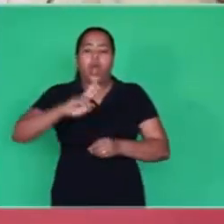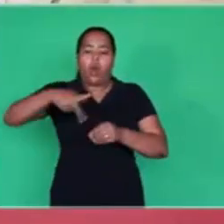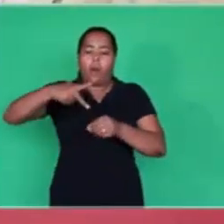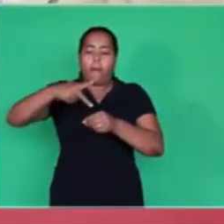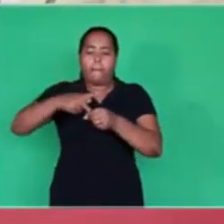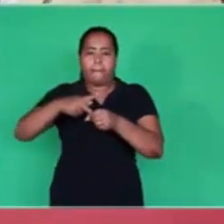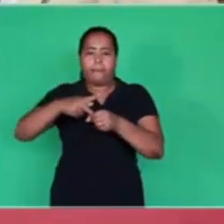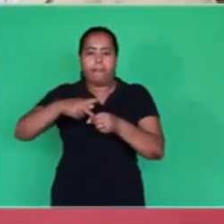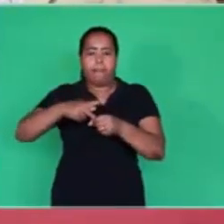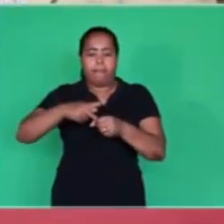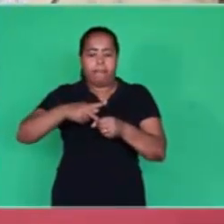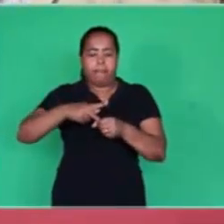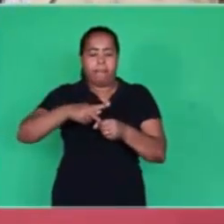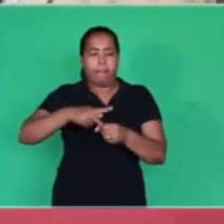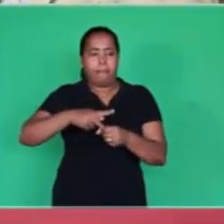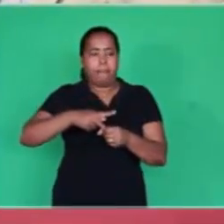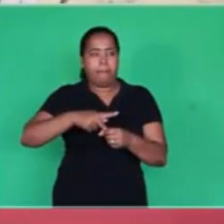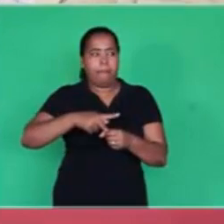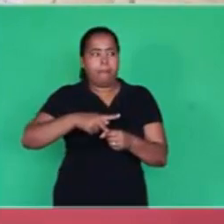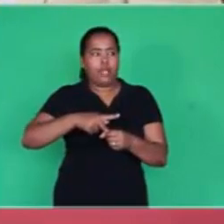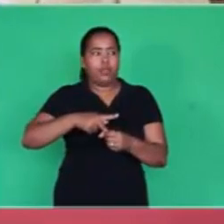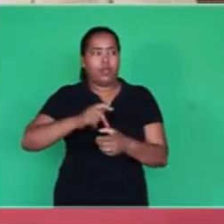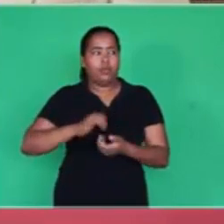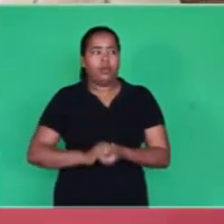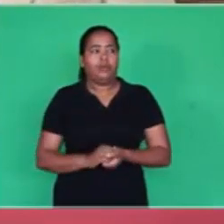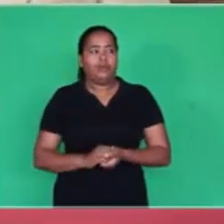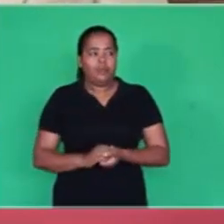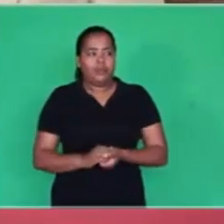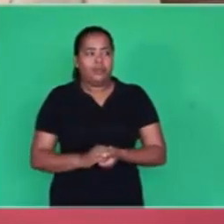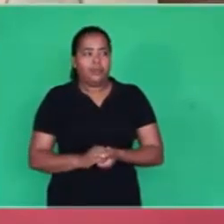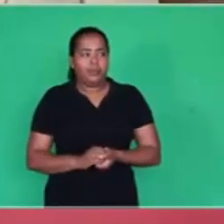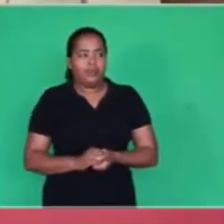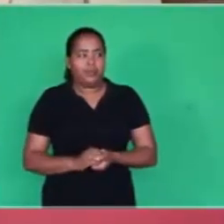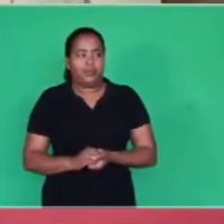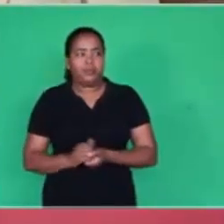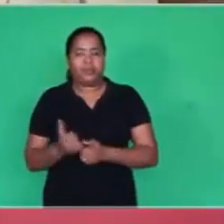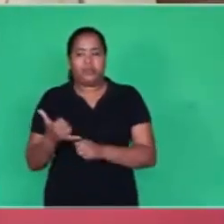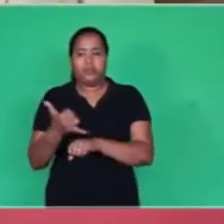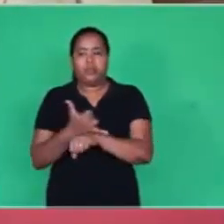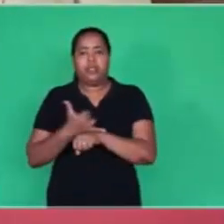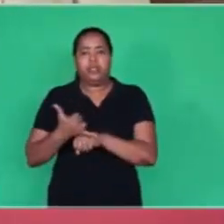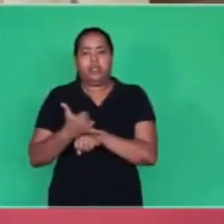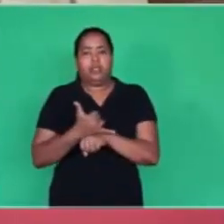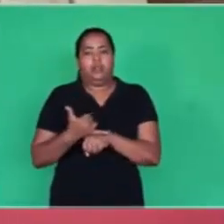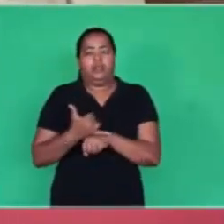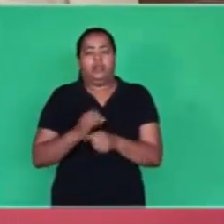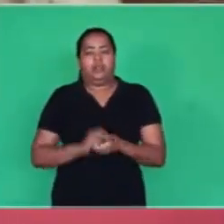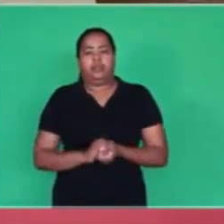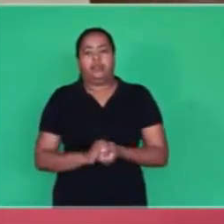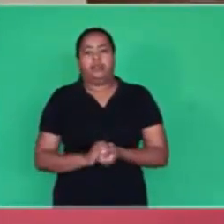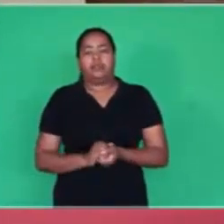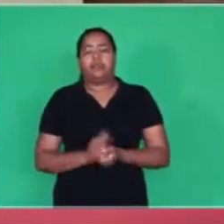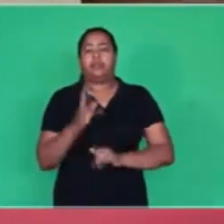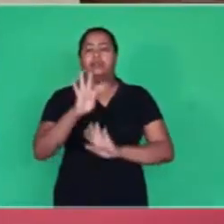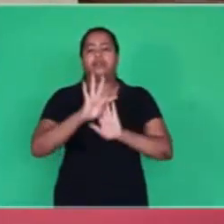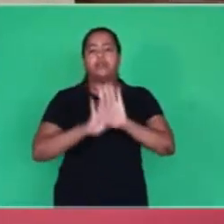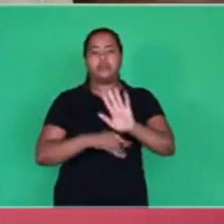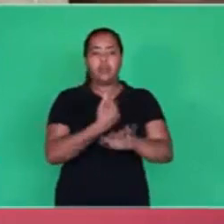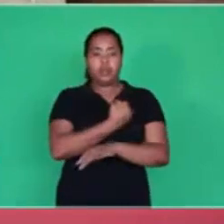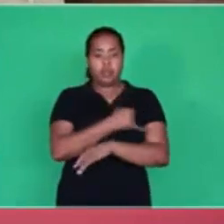of the eyes, of the tongue. Let's see the judgment over the flesh, the